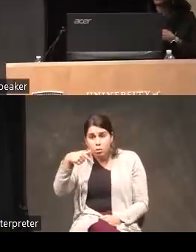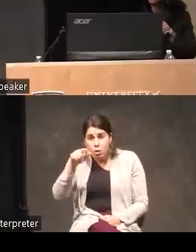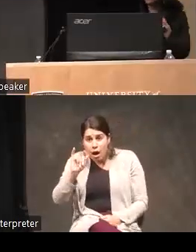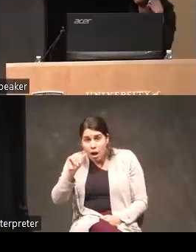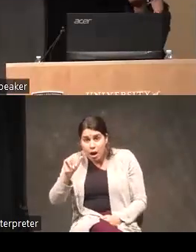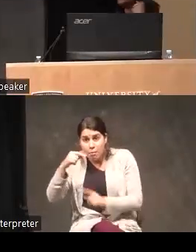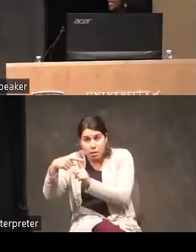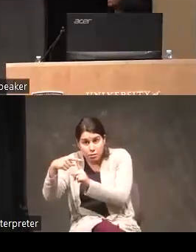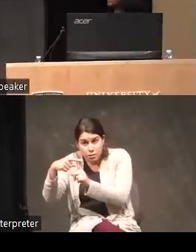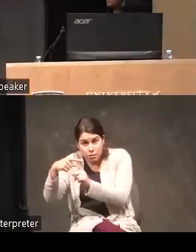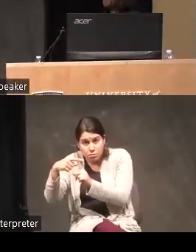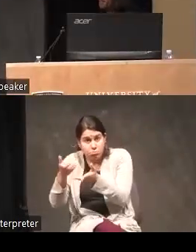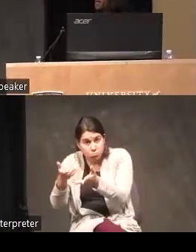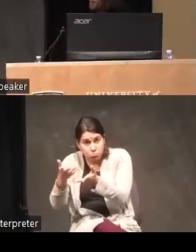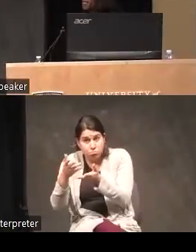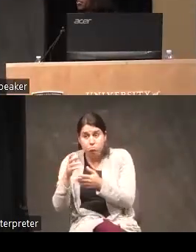LGBTQIA+